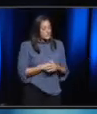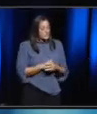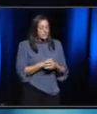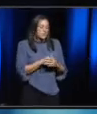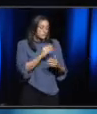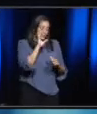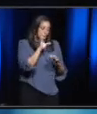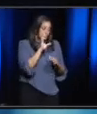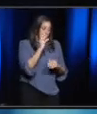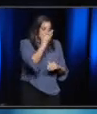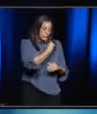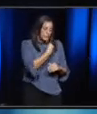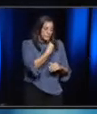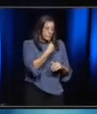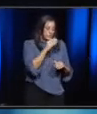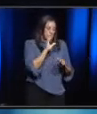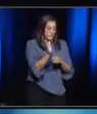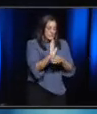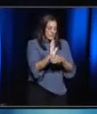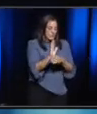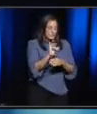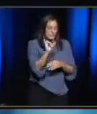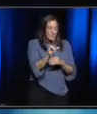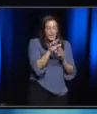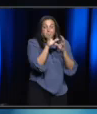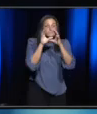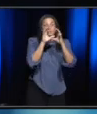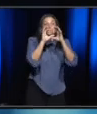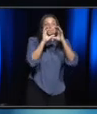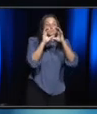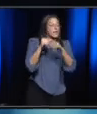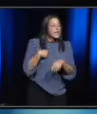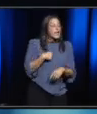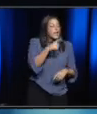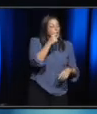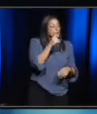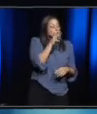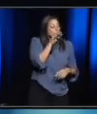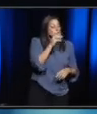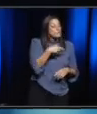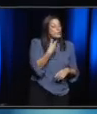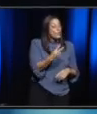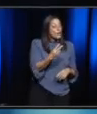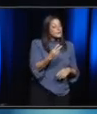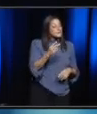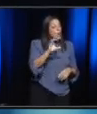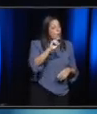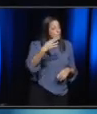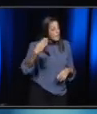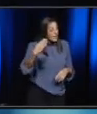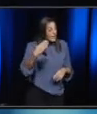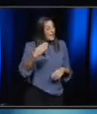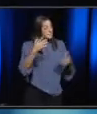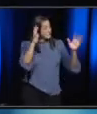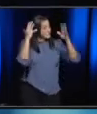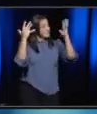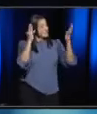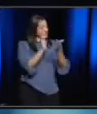of the shelling behavior underwater, and it's narrated by Barack Obama. Don't we miss